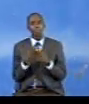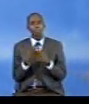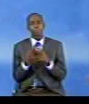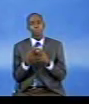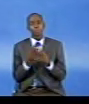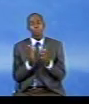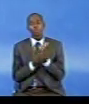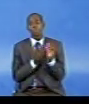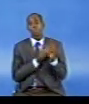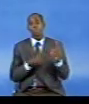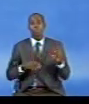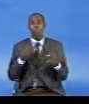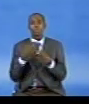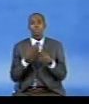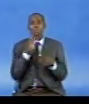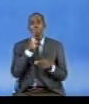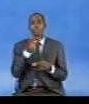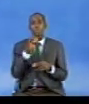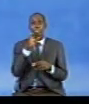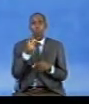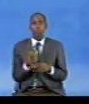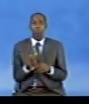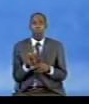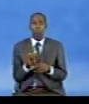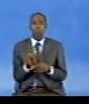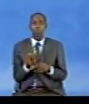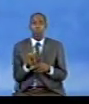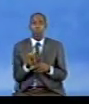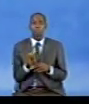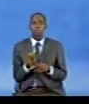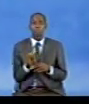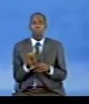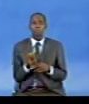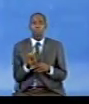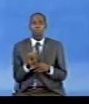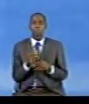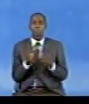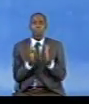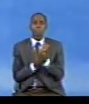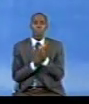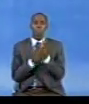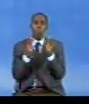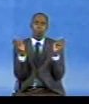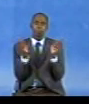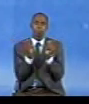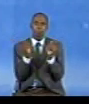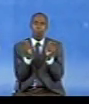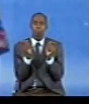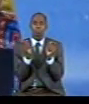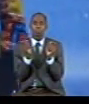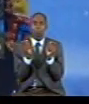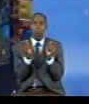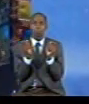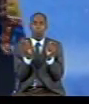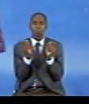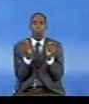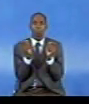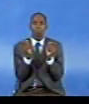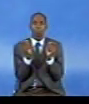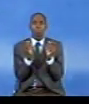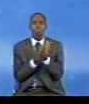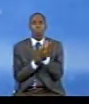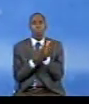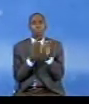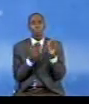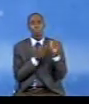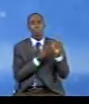Joy Basil. I'm from Bayelsa here. Hallelujah. I want to use the broken. Praise the Lord.